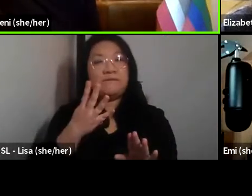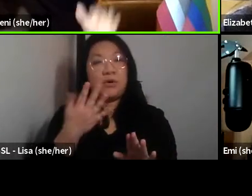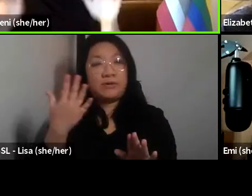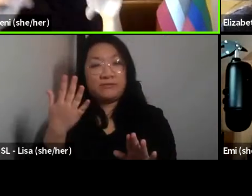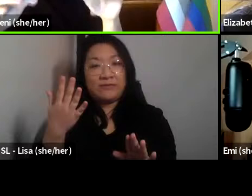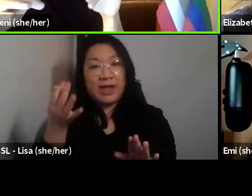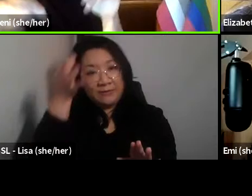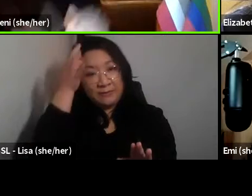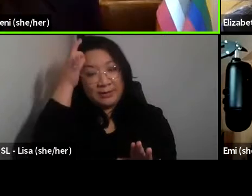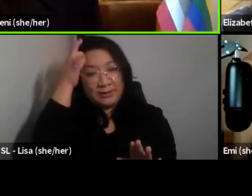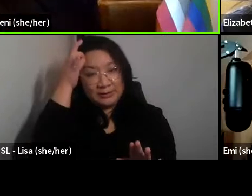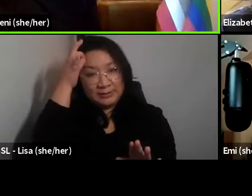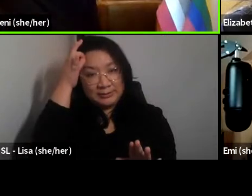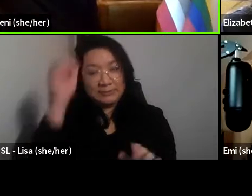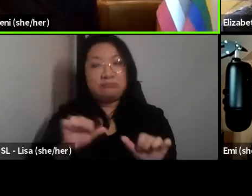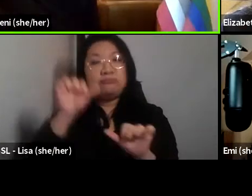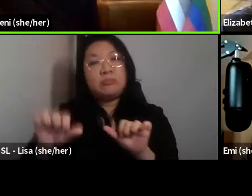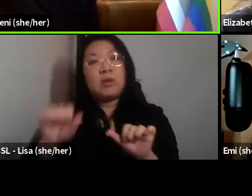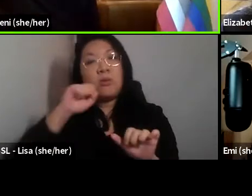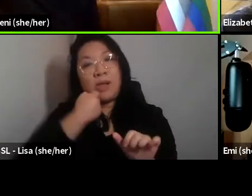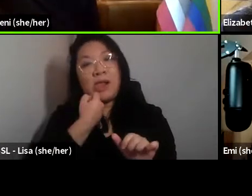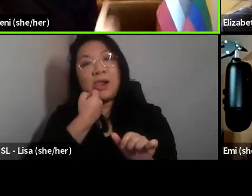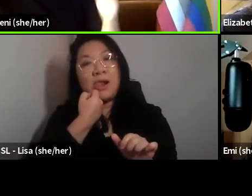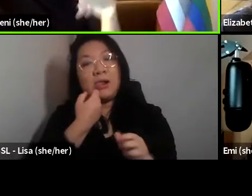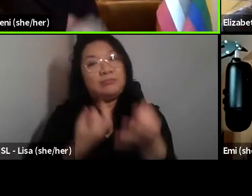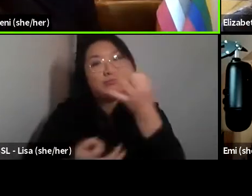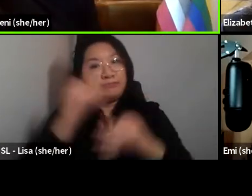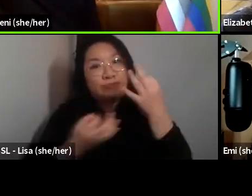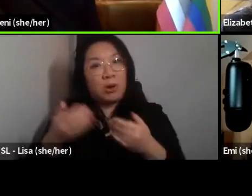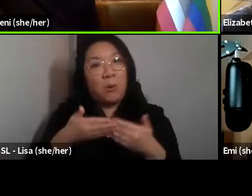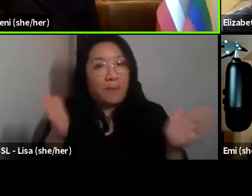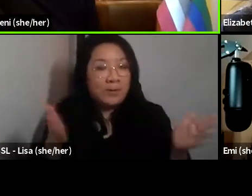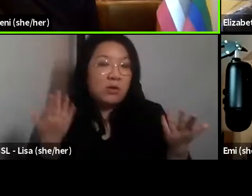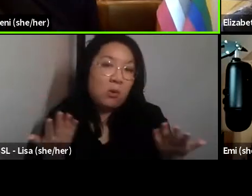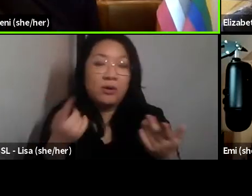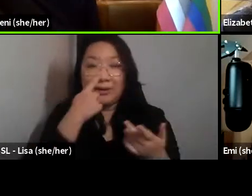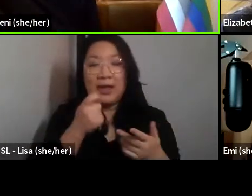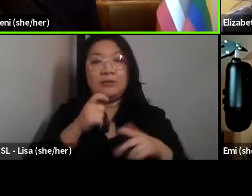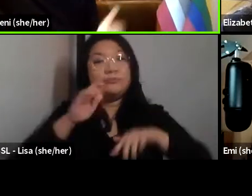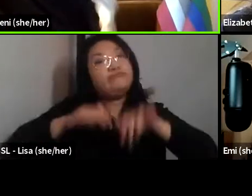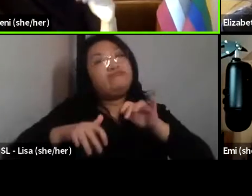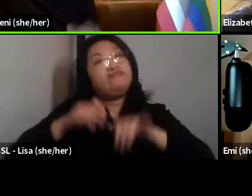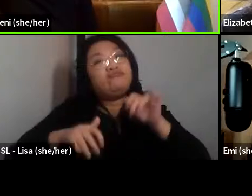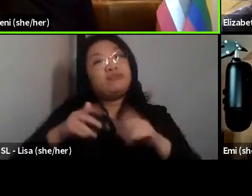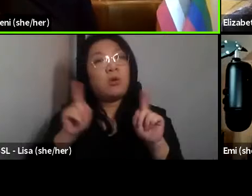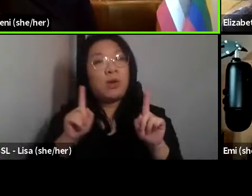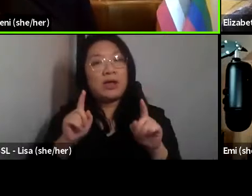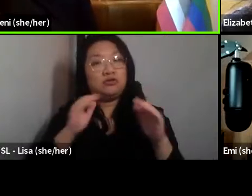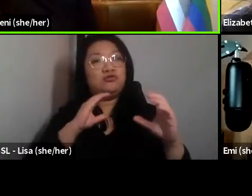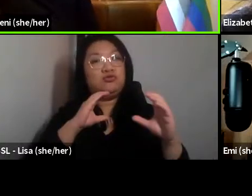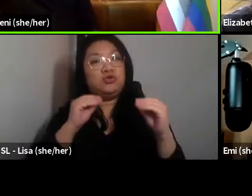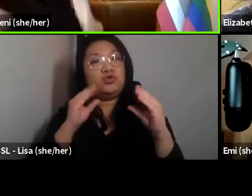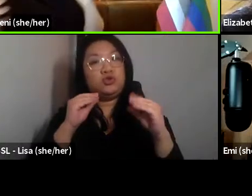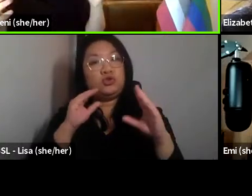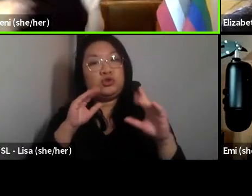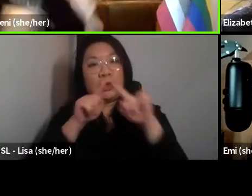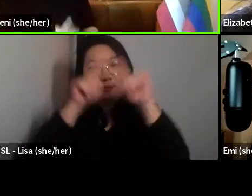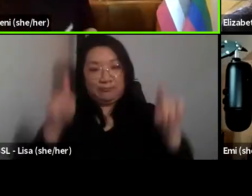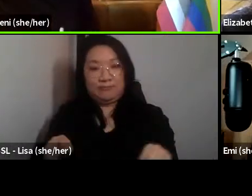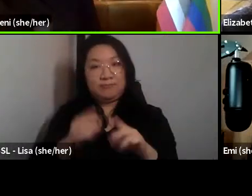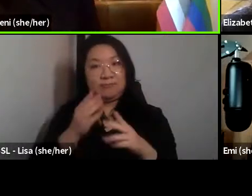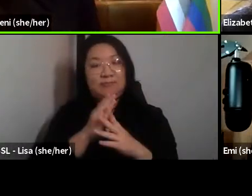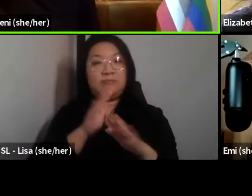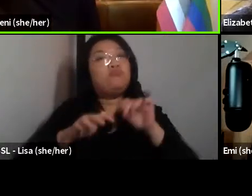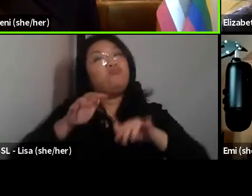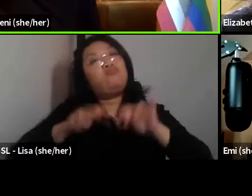space for questions, or just drop questions into the Q&A or into the comments as you're going, and we'll make sure to have Q&A at the end. But before we really